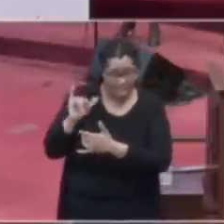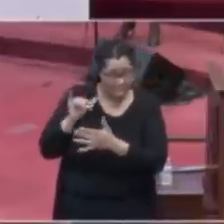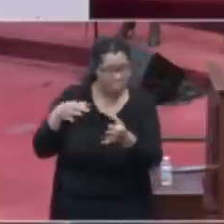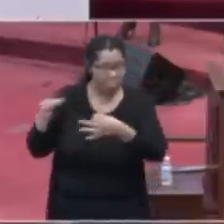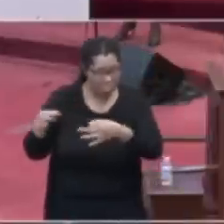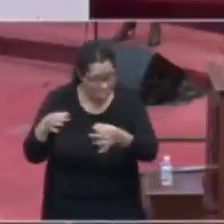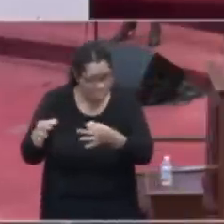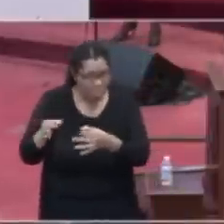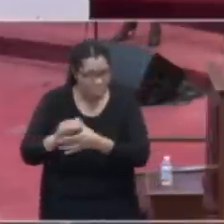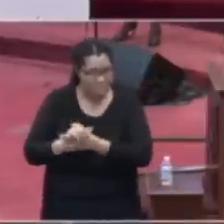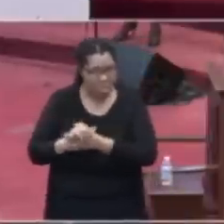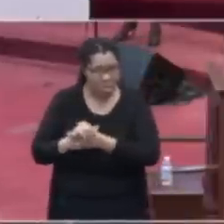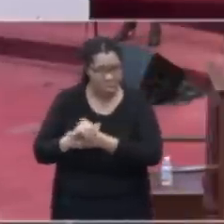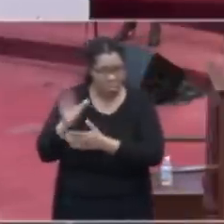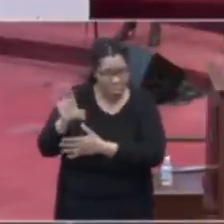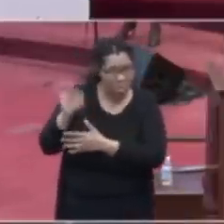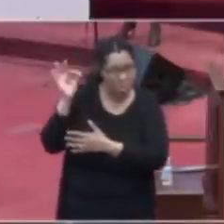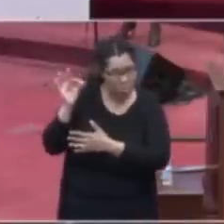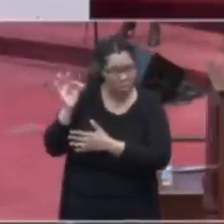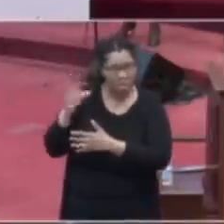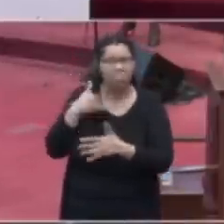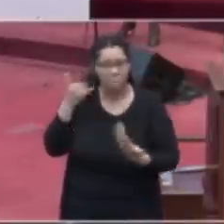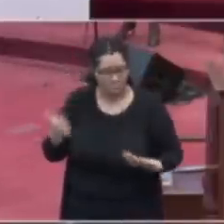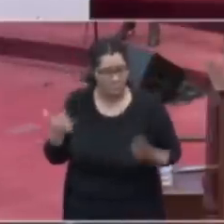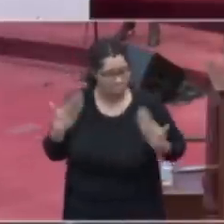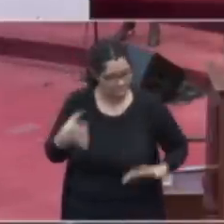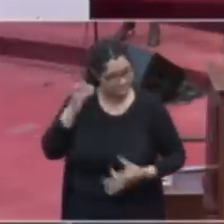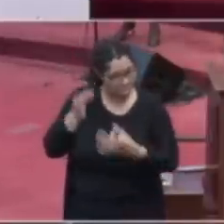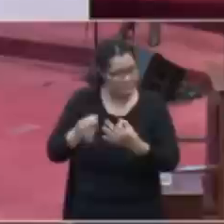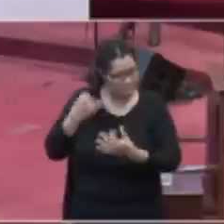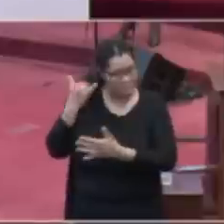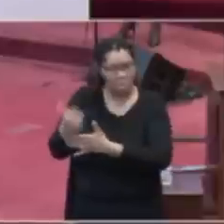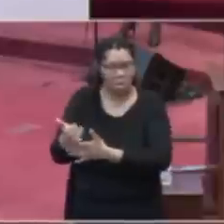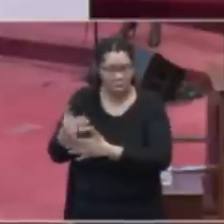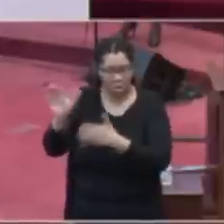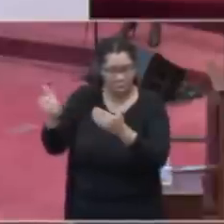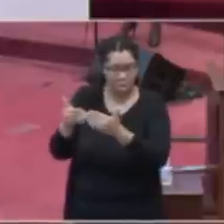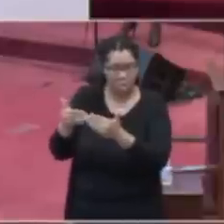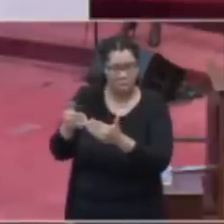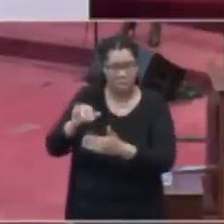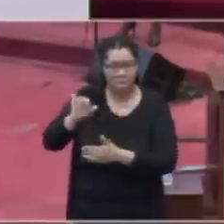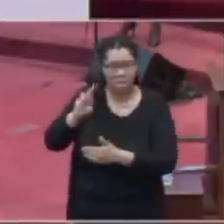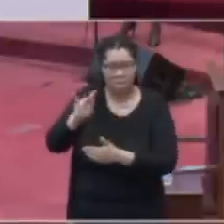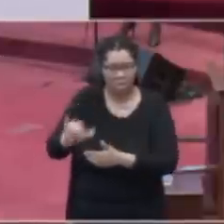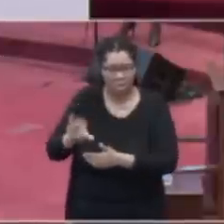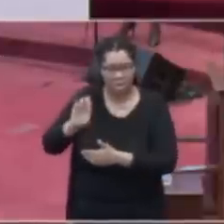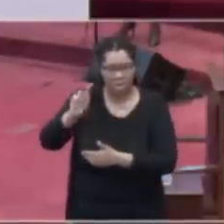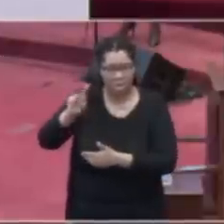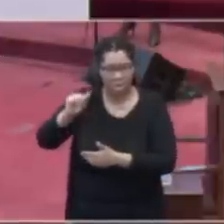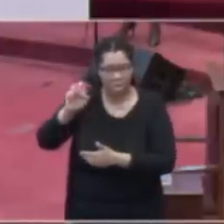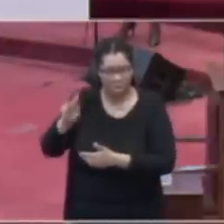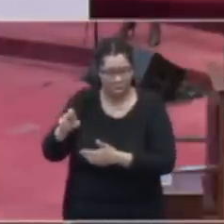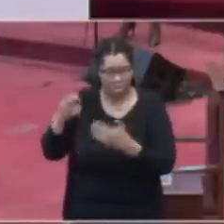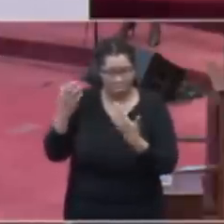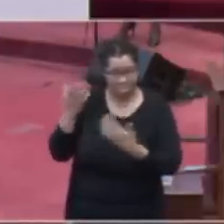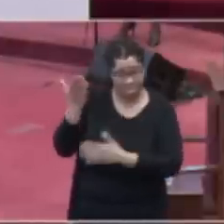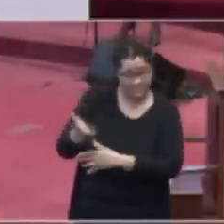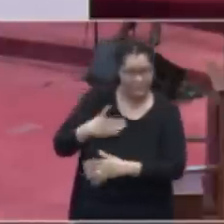instruction and the choice to make the phone call that introduced me to Jerry Carter, who became my best